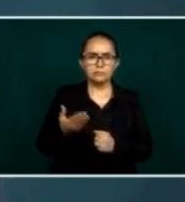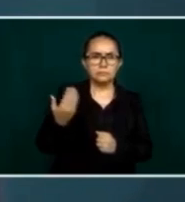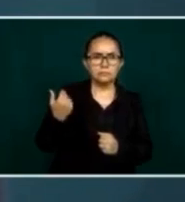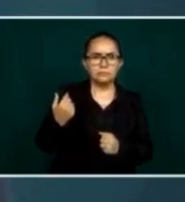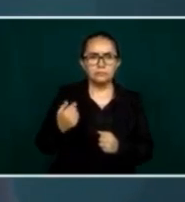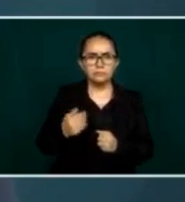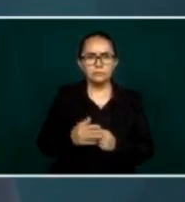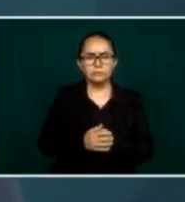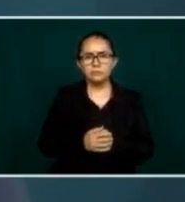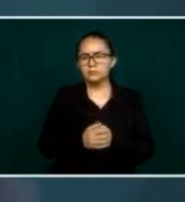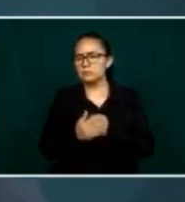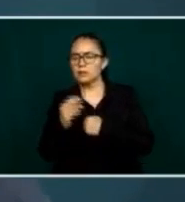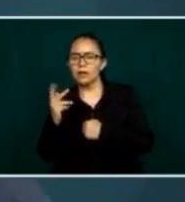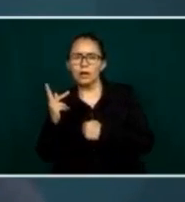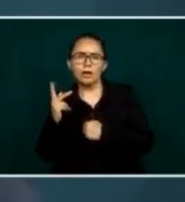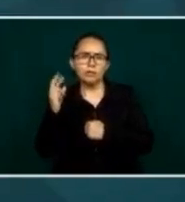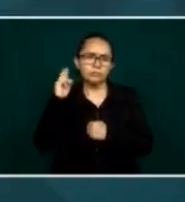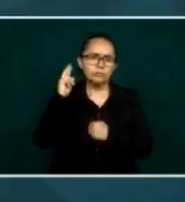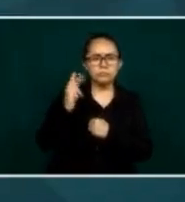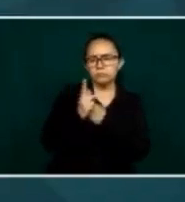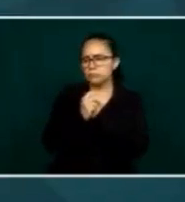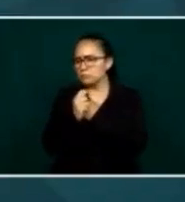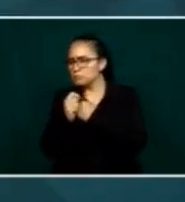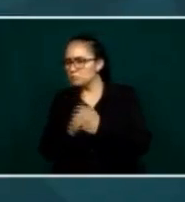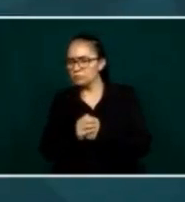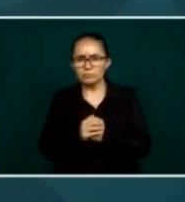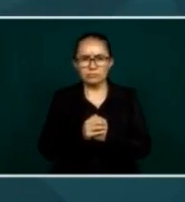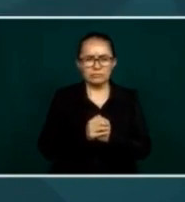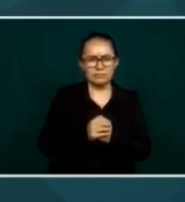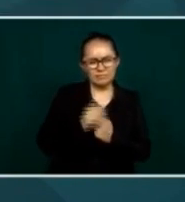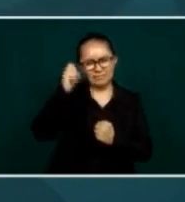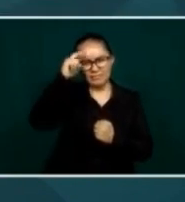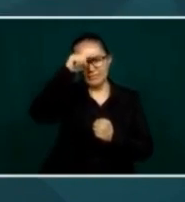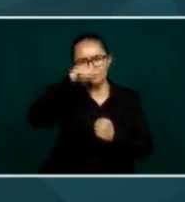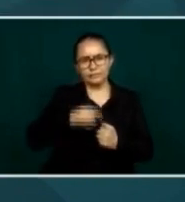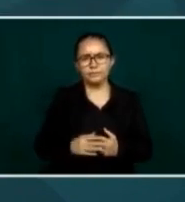We used to turn on the TV and the radio,